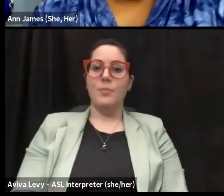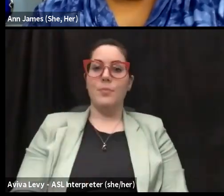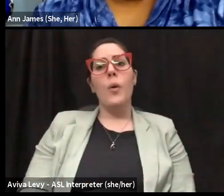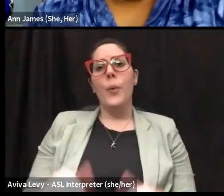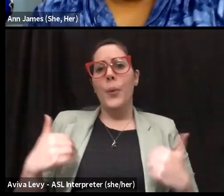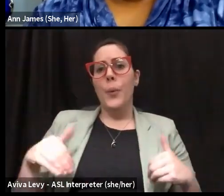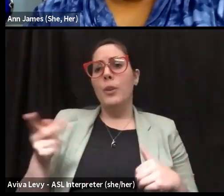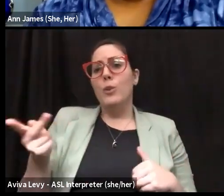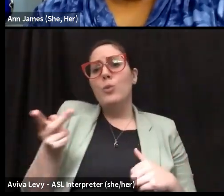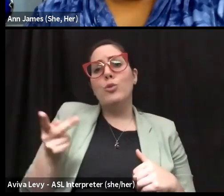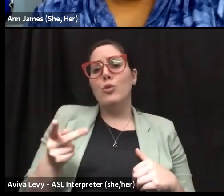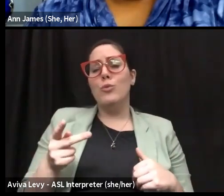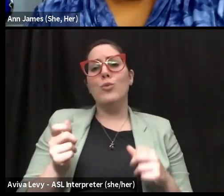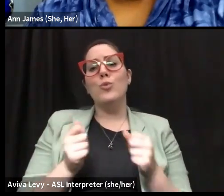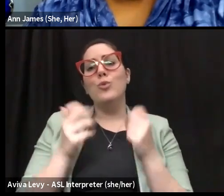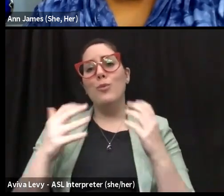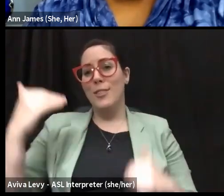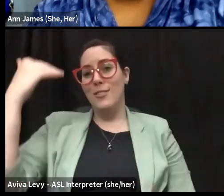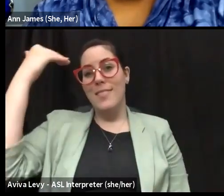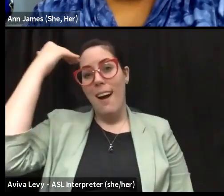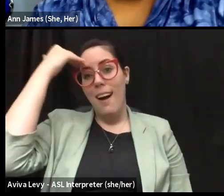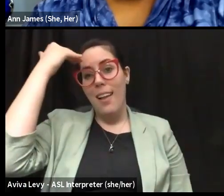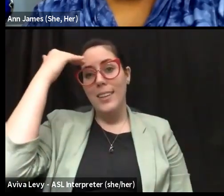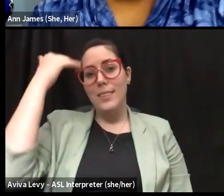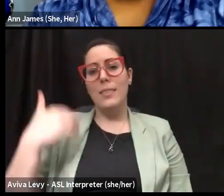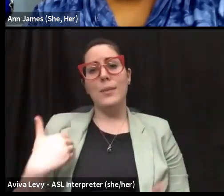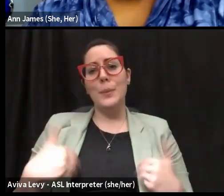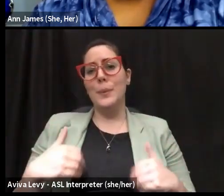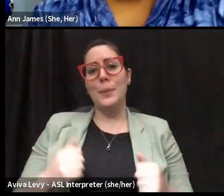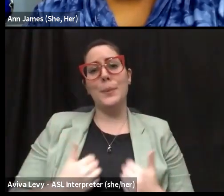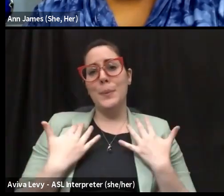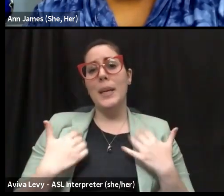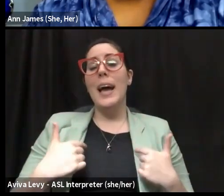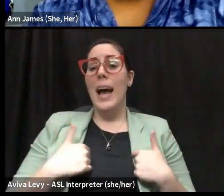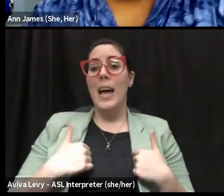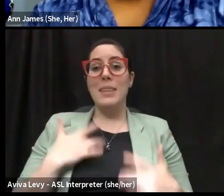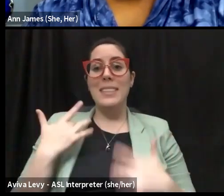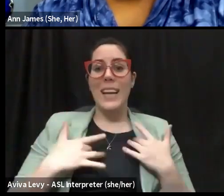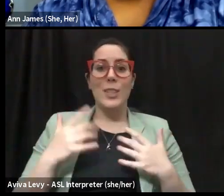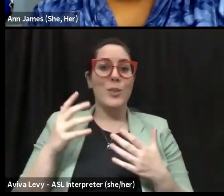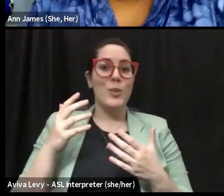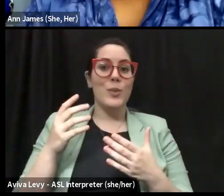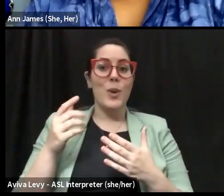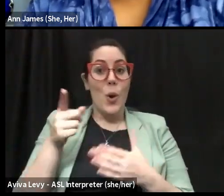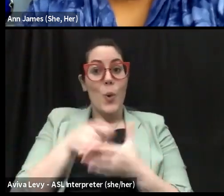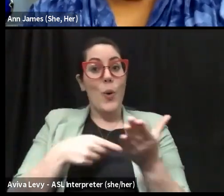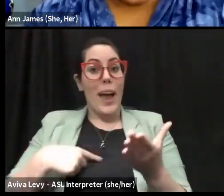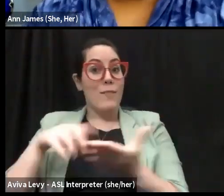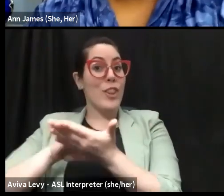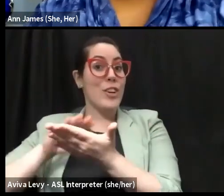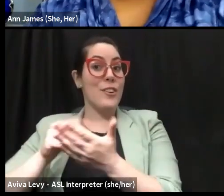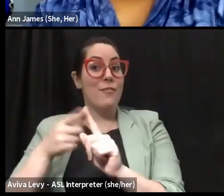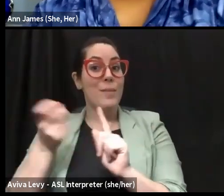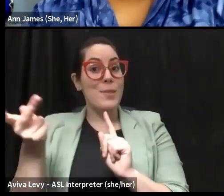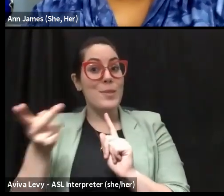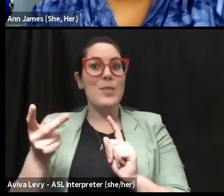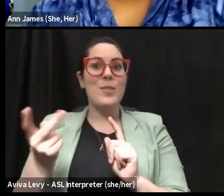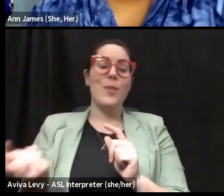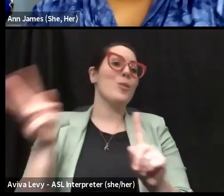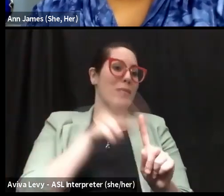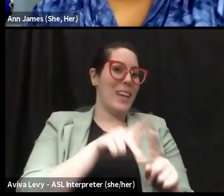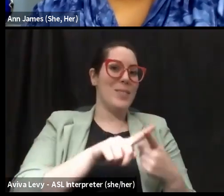of knowledge, and I'm excited to take so many of the things that I'm hearing into my own practice. And